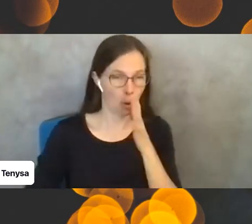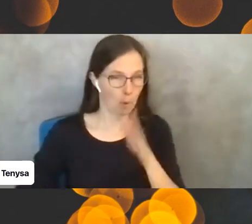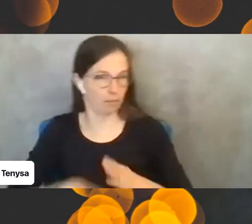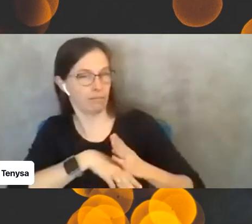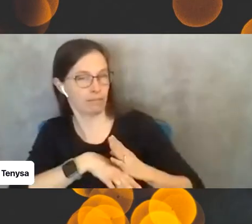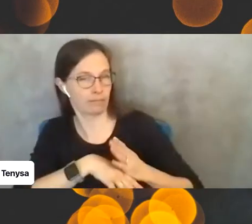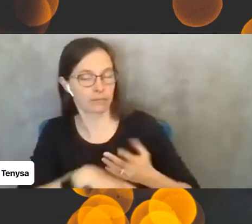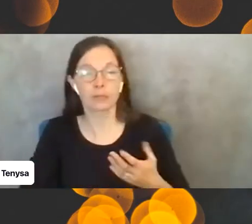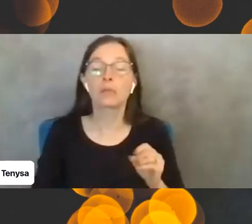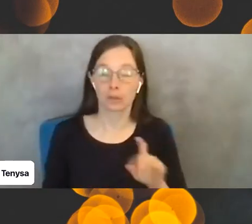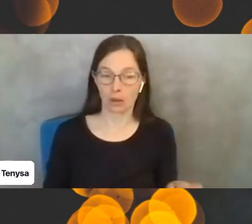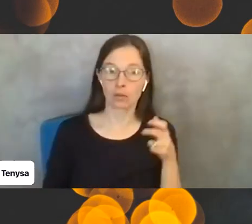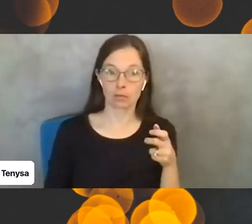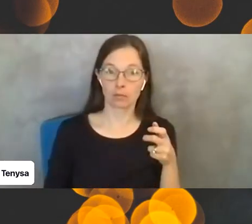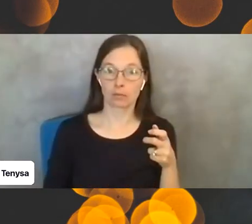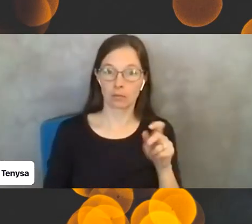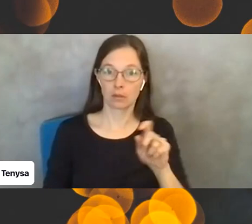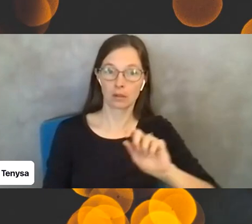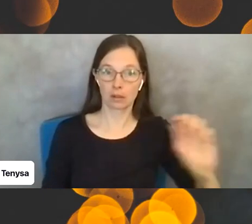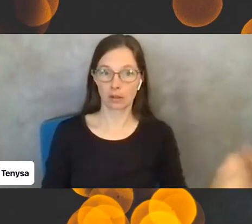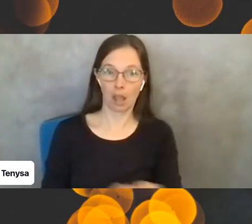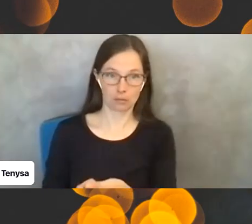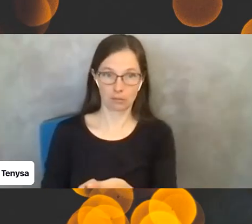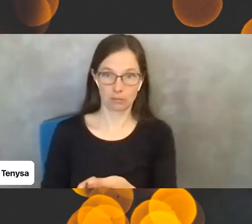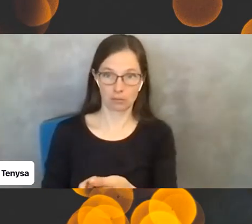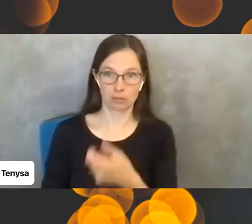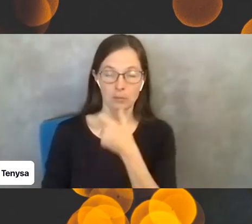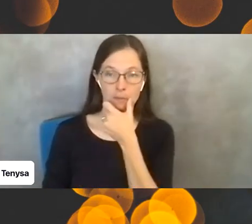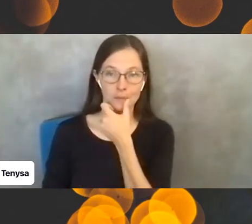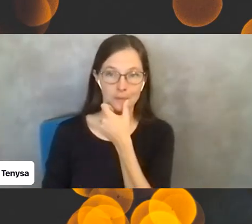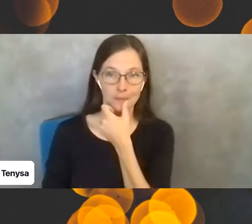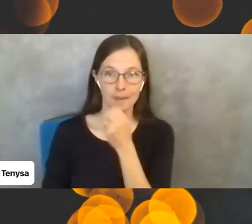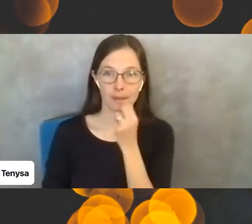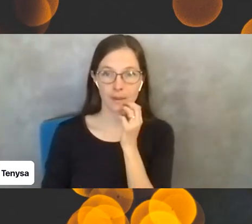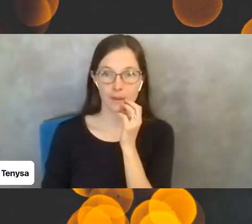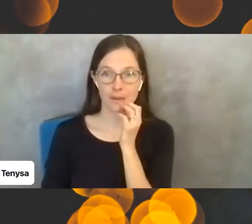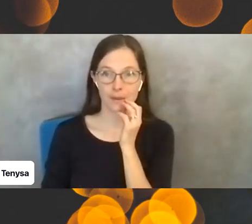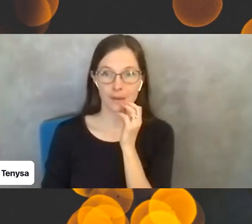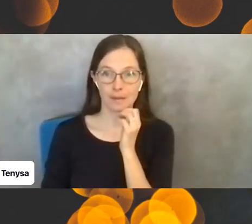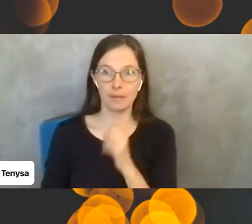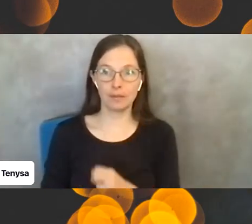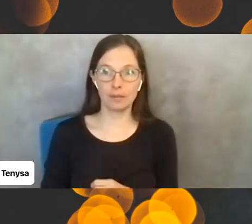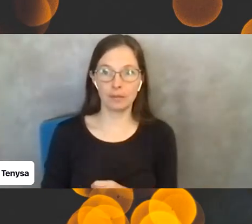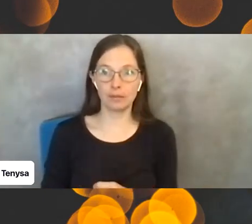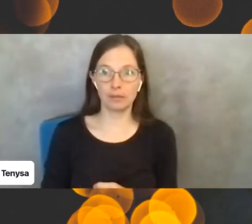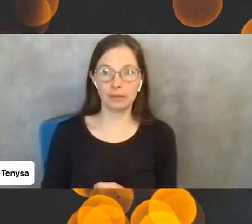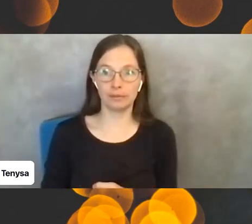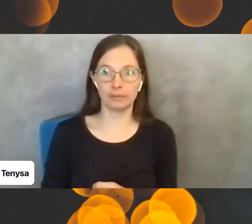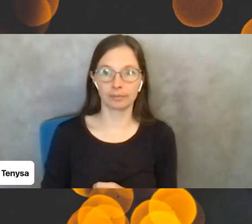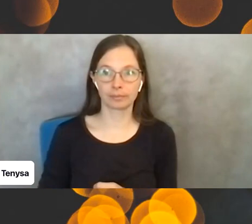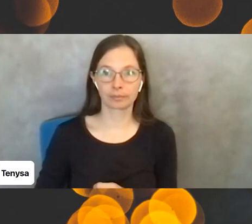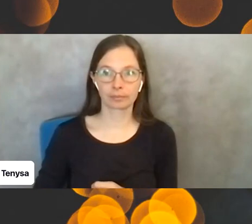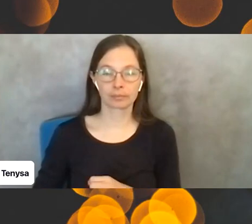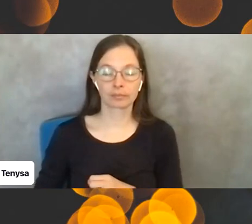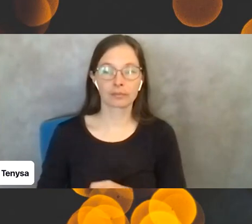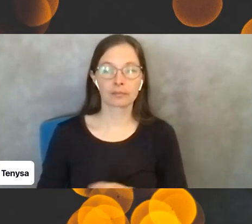guard and you cut left leg. And then we go back to the middle to